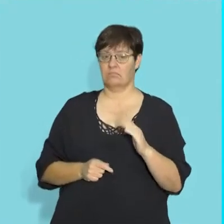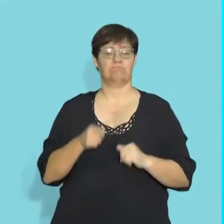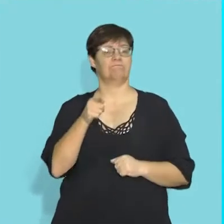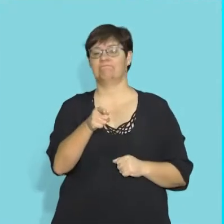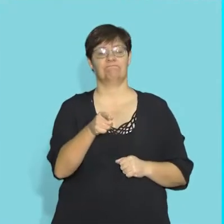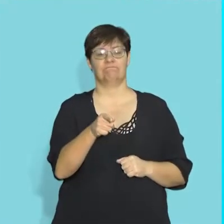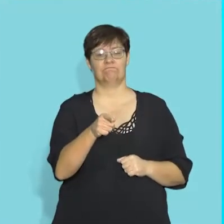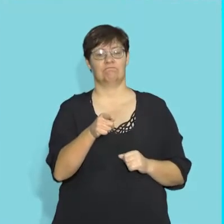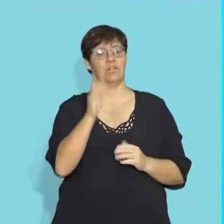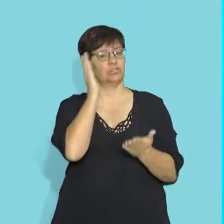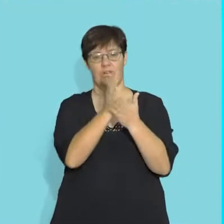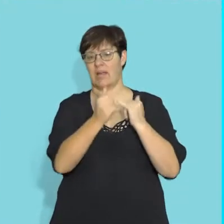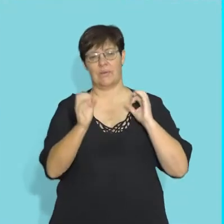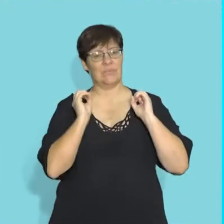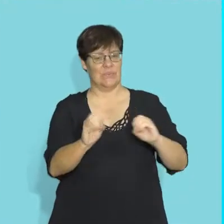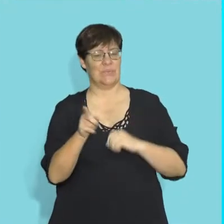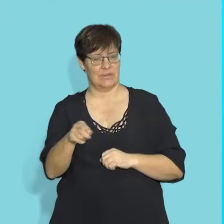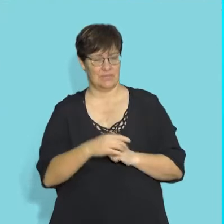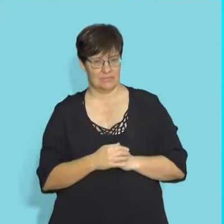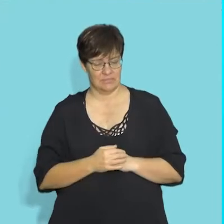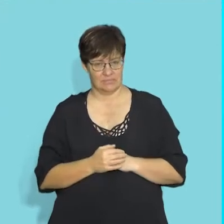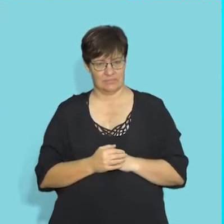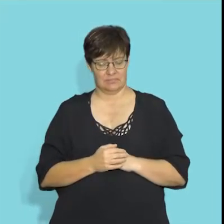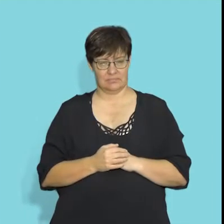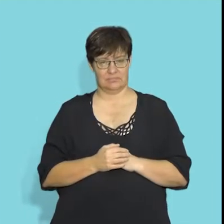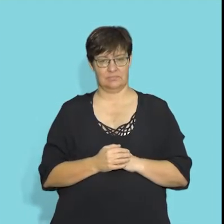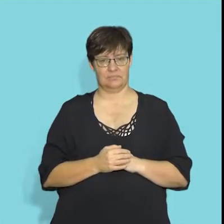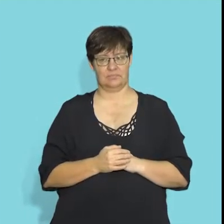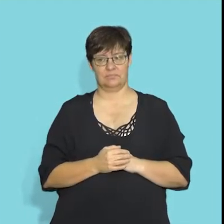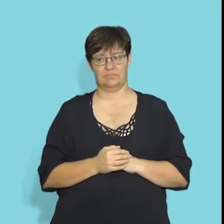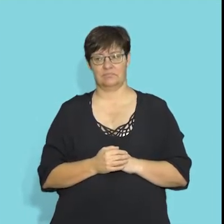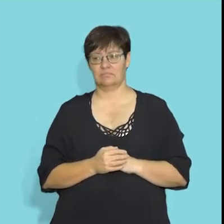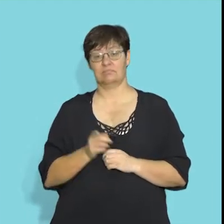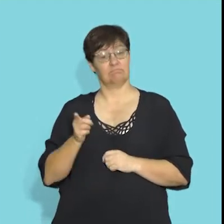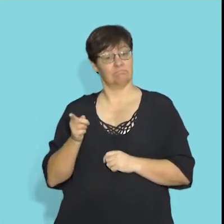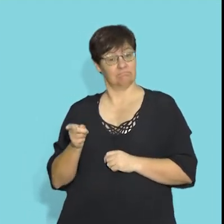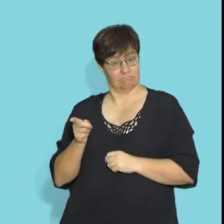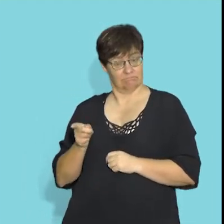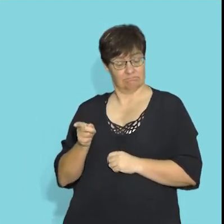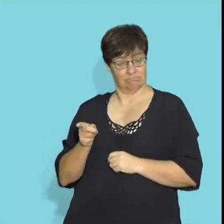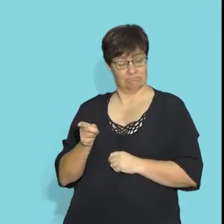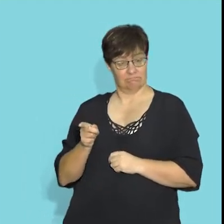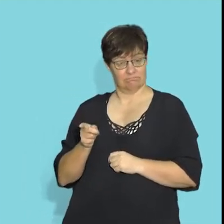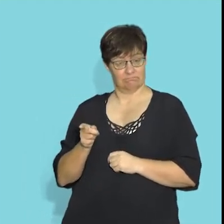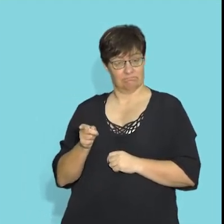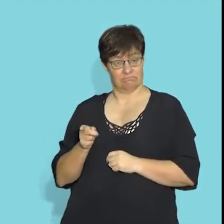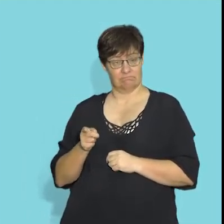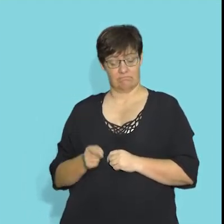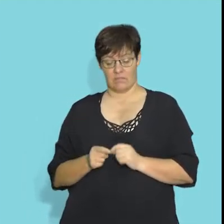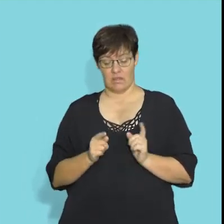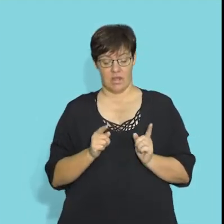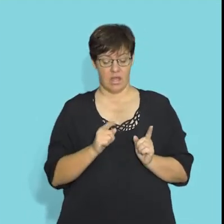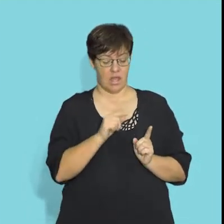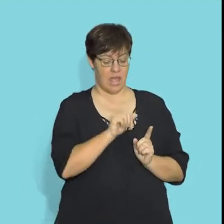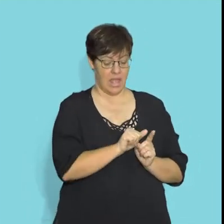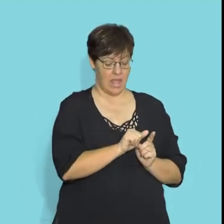is not a straight line. Whereas if I look at this line here, I've got 3 points